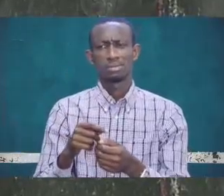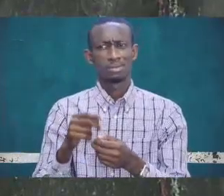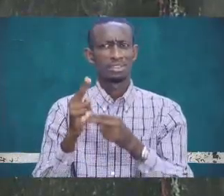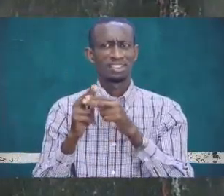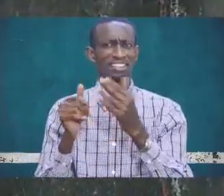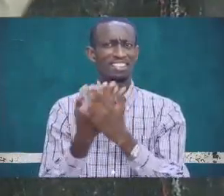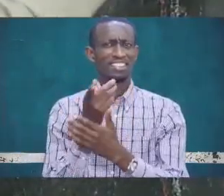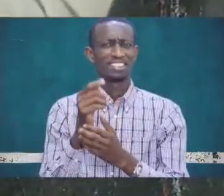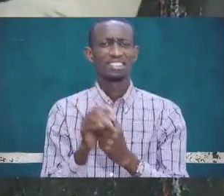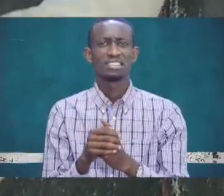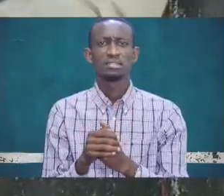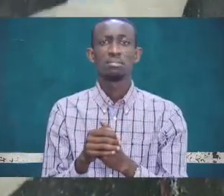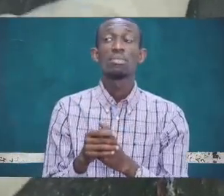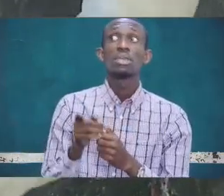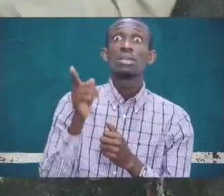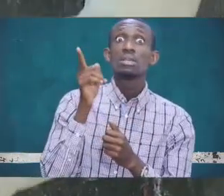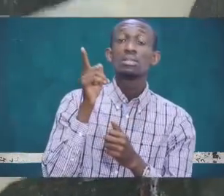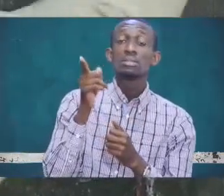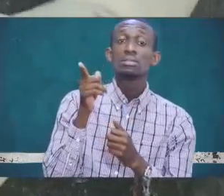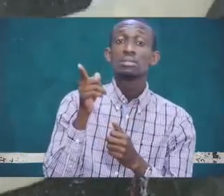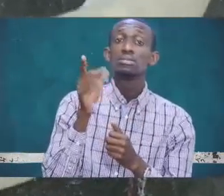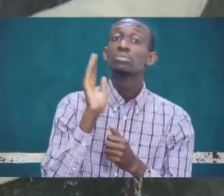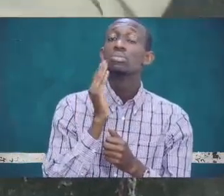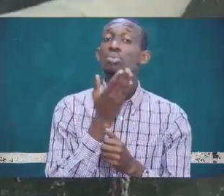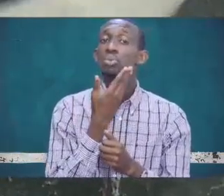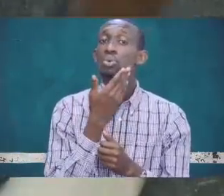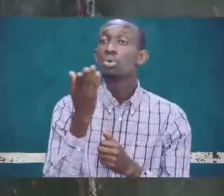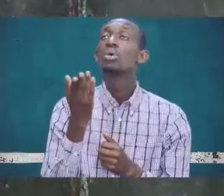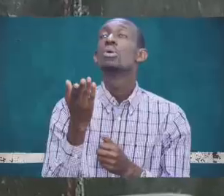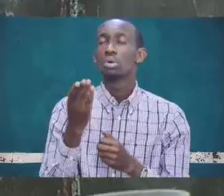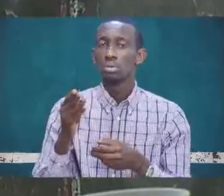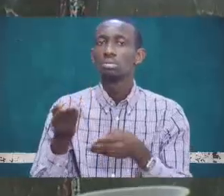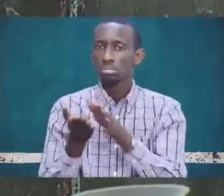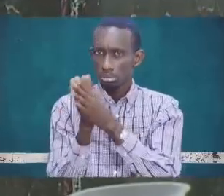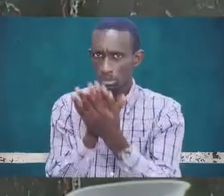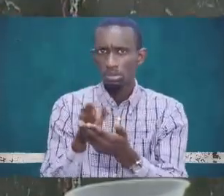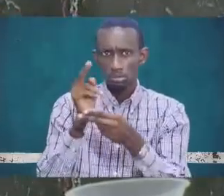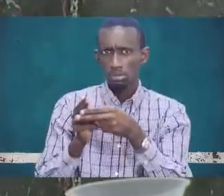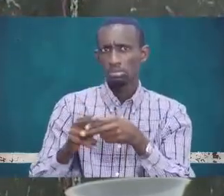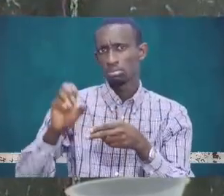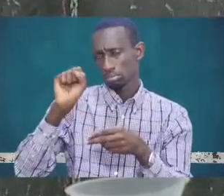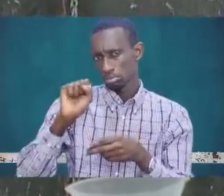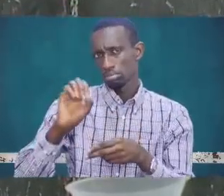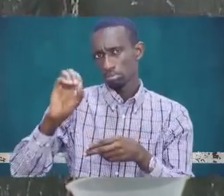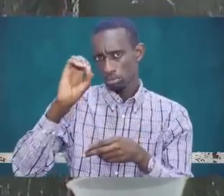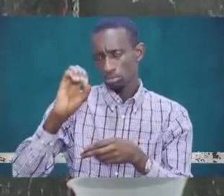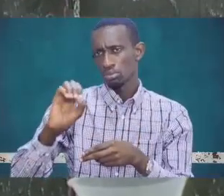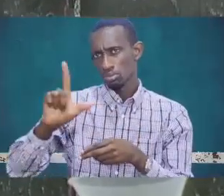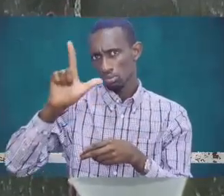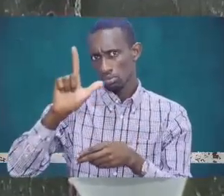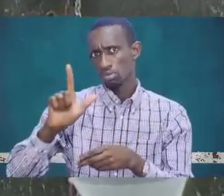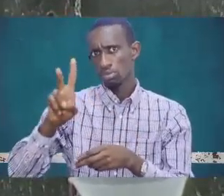primary. And this water is a solvent. So the solvent plus the